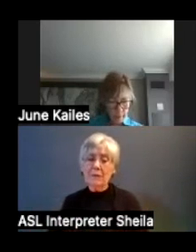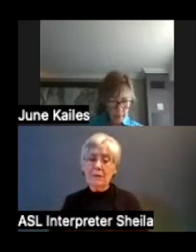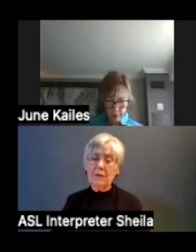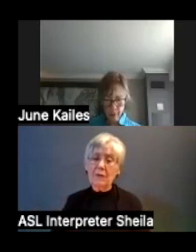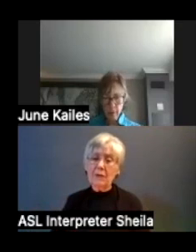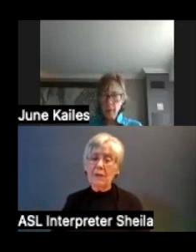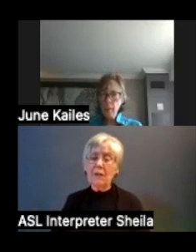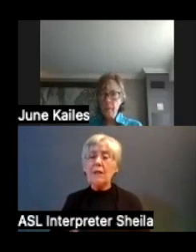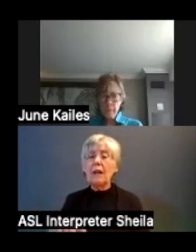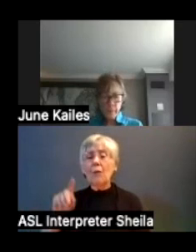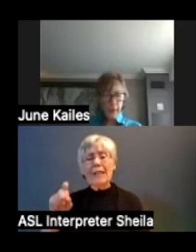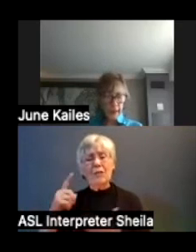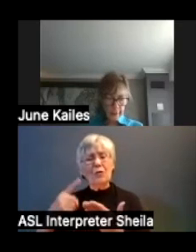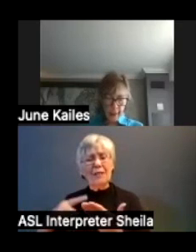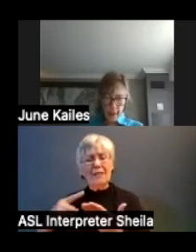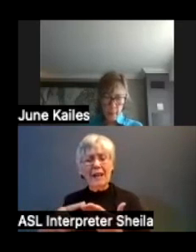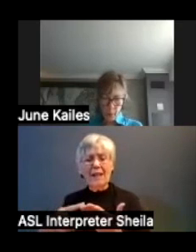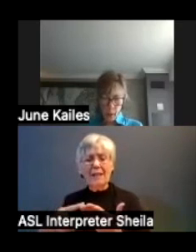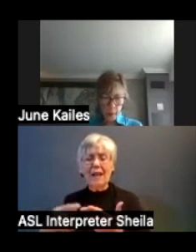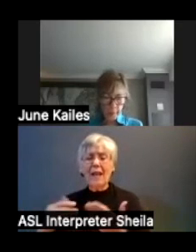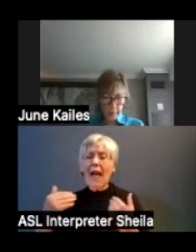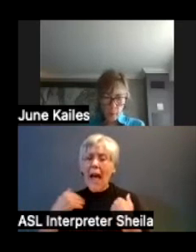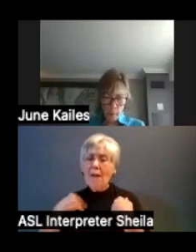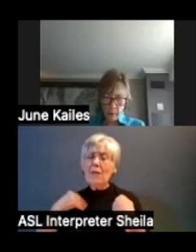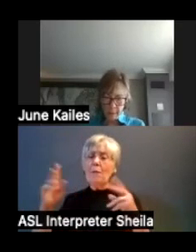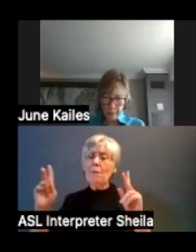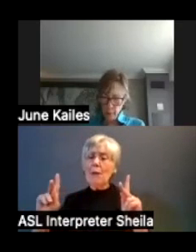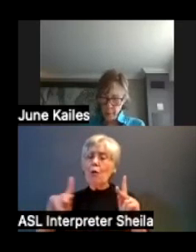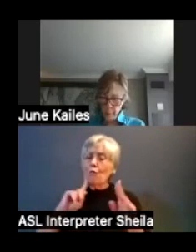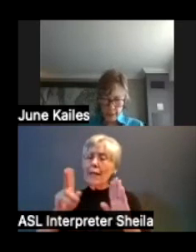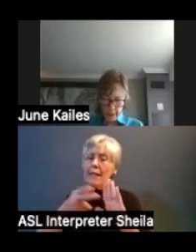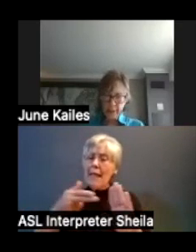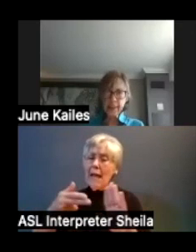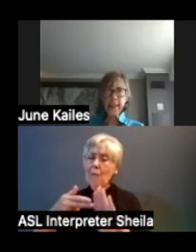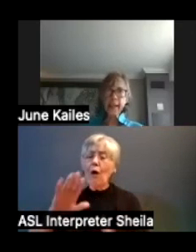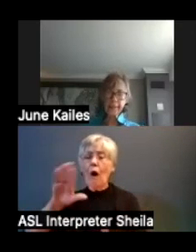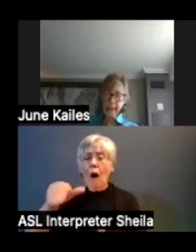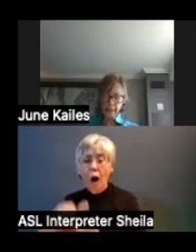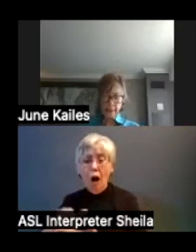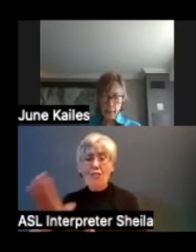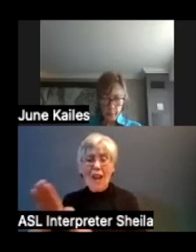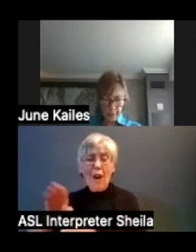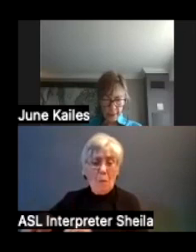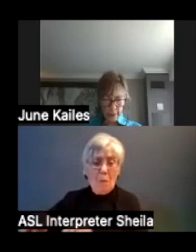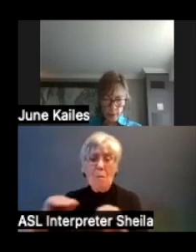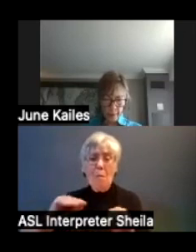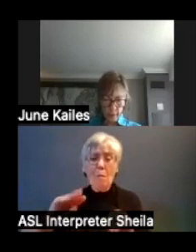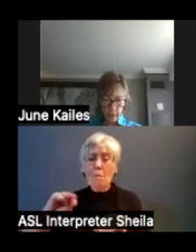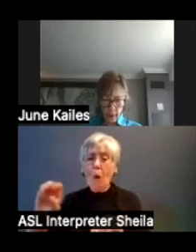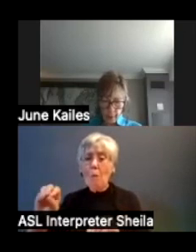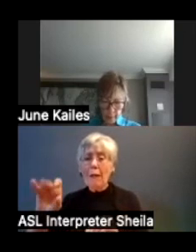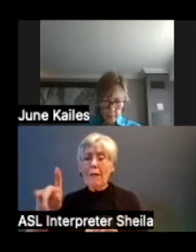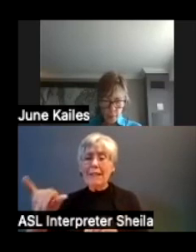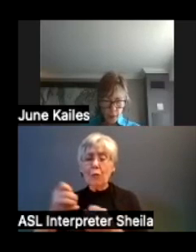having people really label all of their mobility equipment, just in case they get separated, with